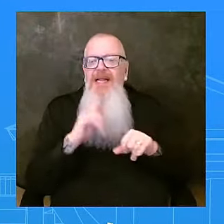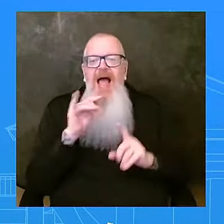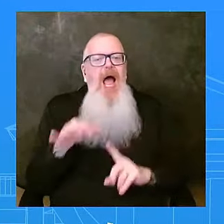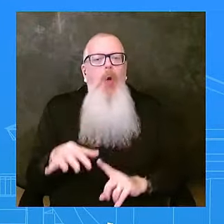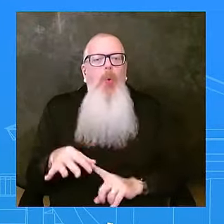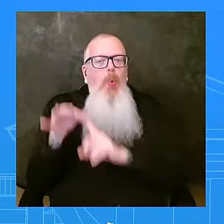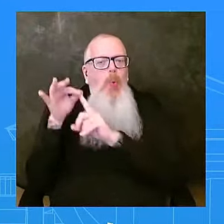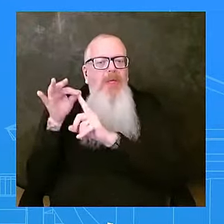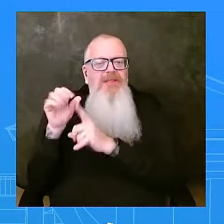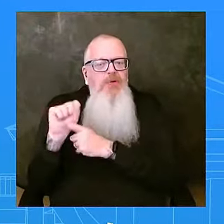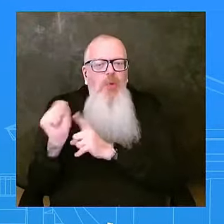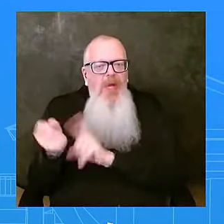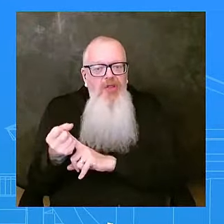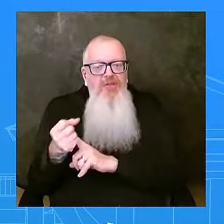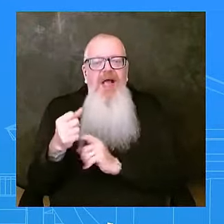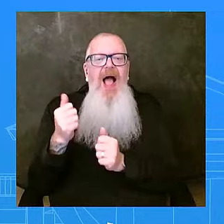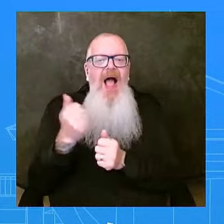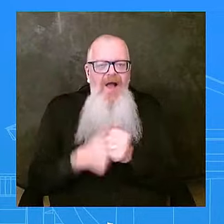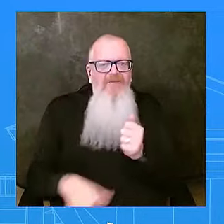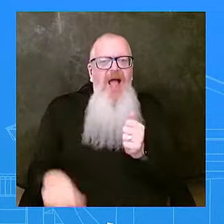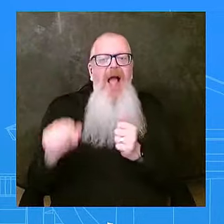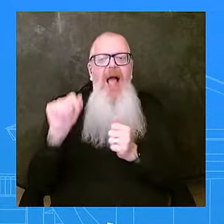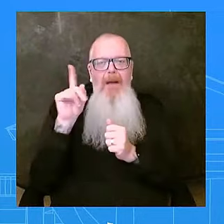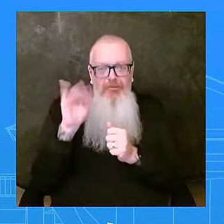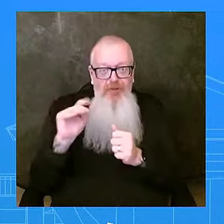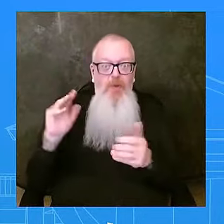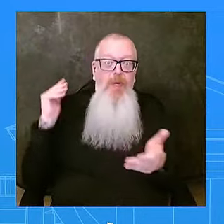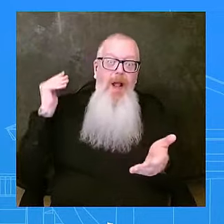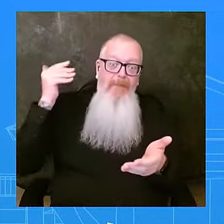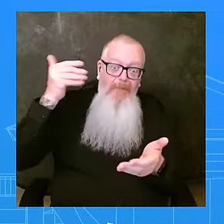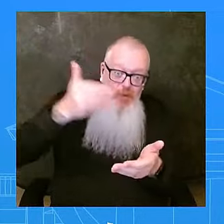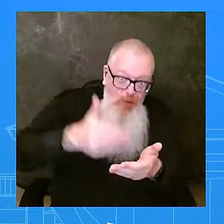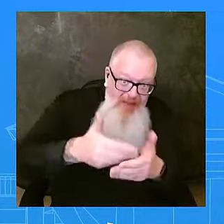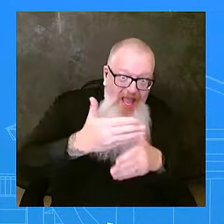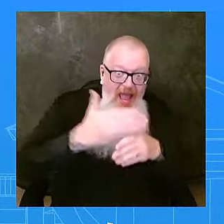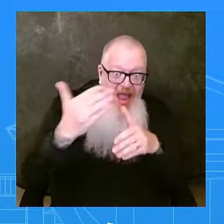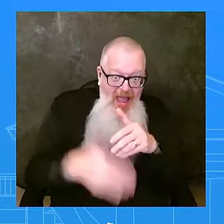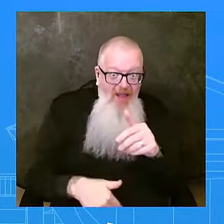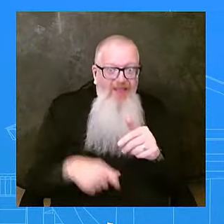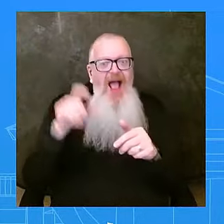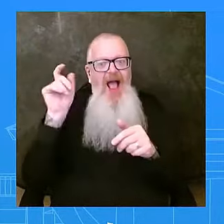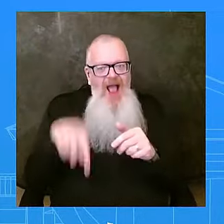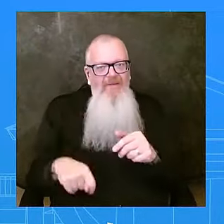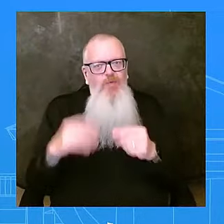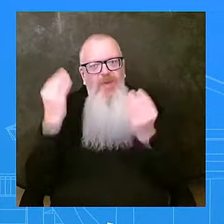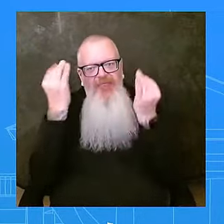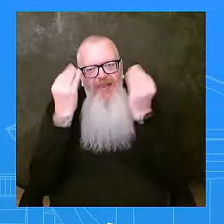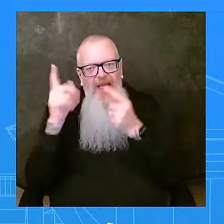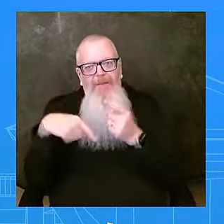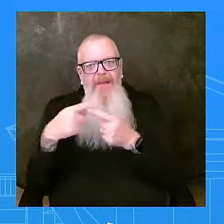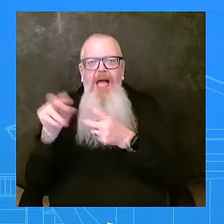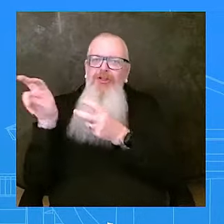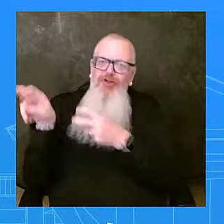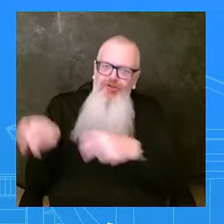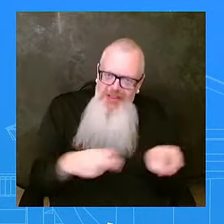are clearly coming to the end of their administration, have to do. So it's a common process, nothing unusual